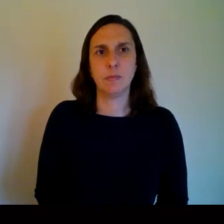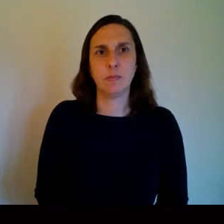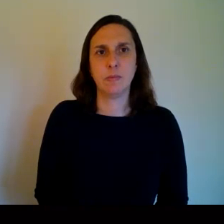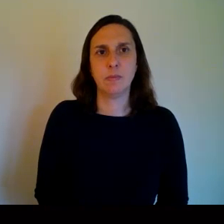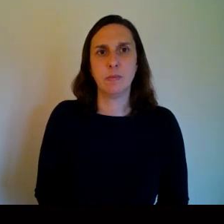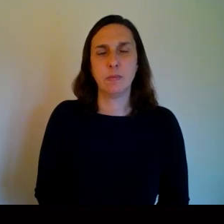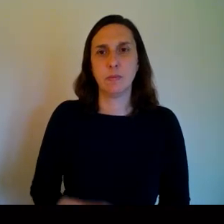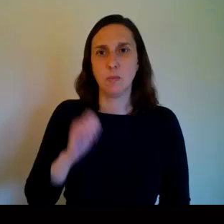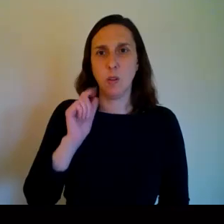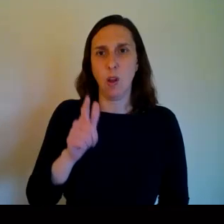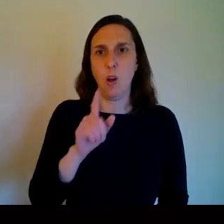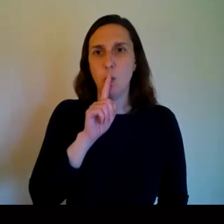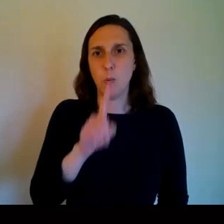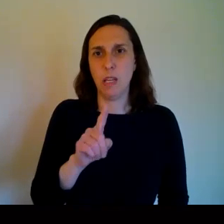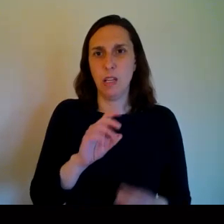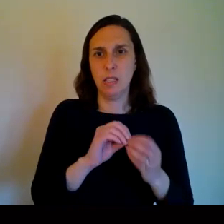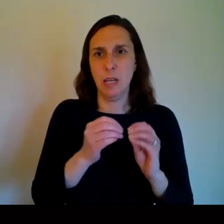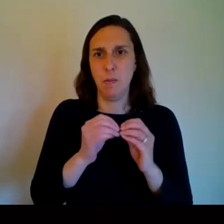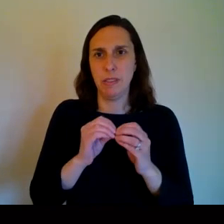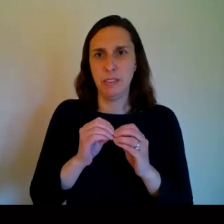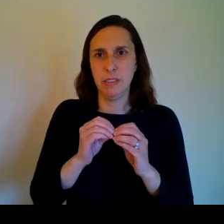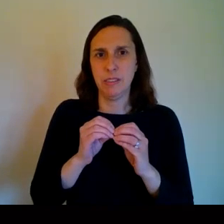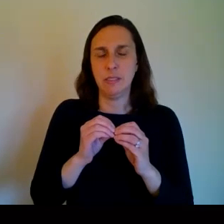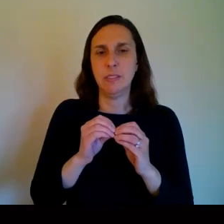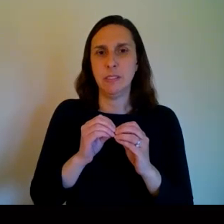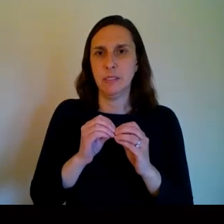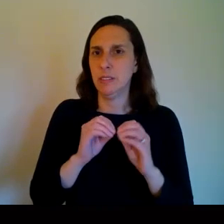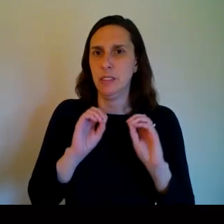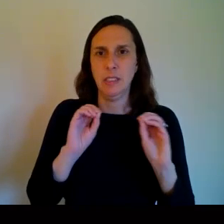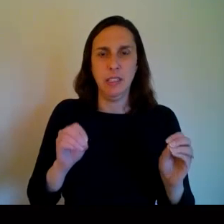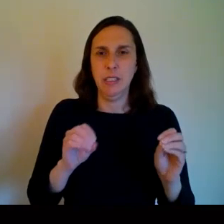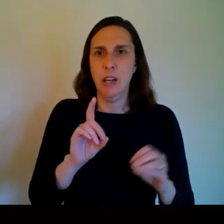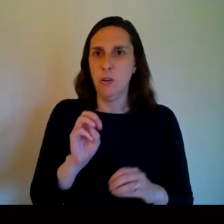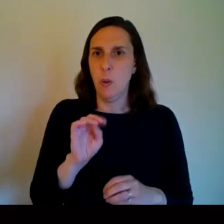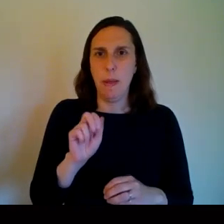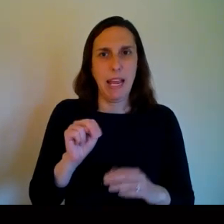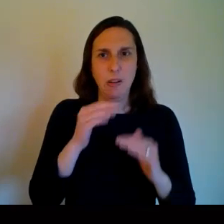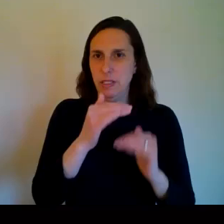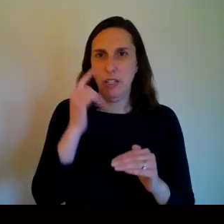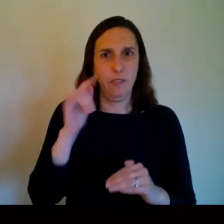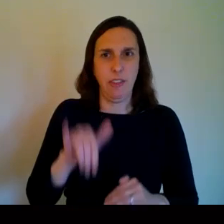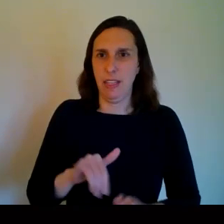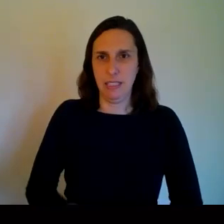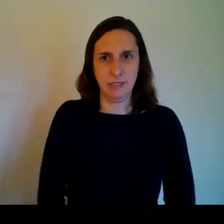is all real numbers. Right? There is no domain restrictions for this.